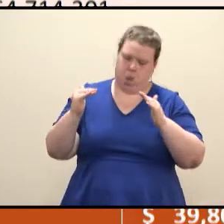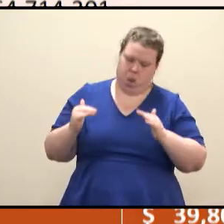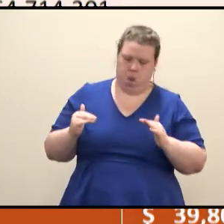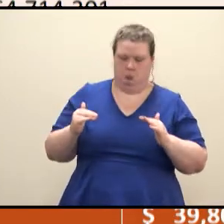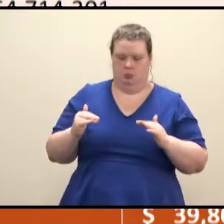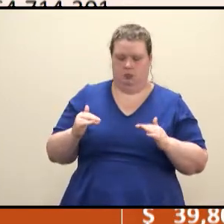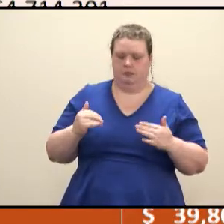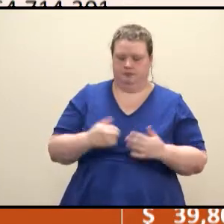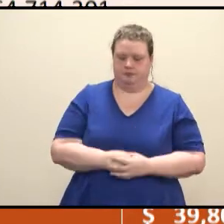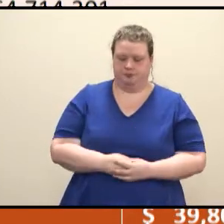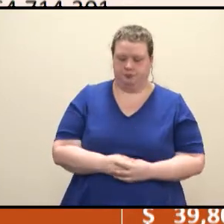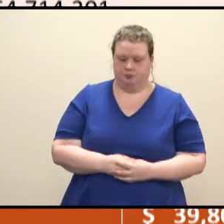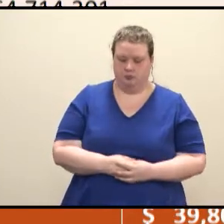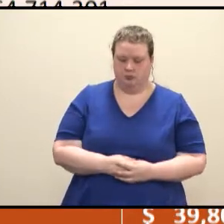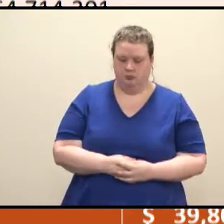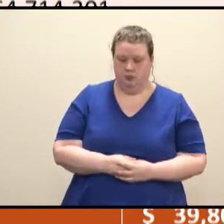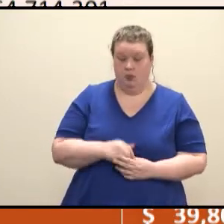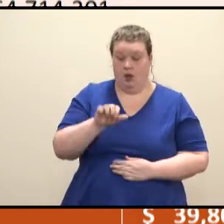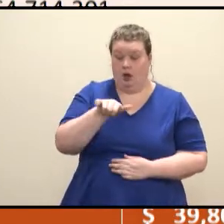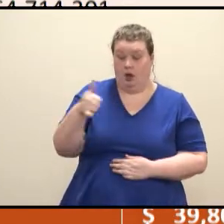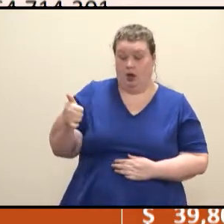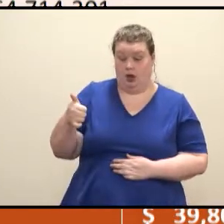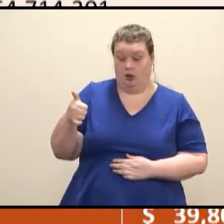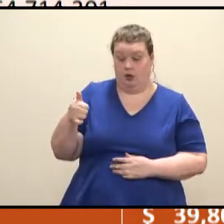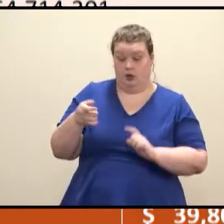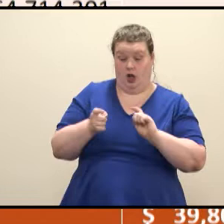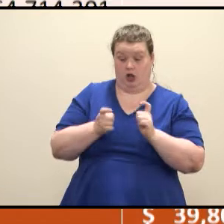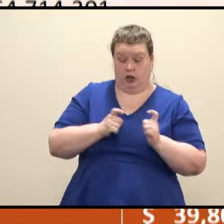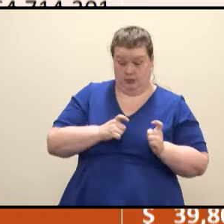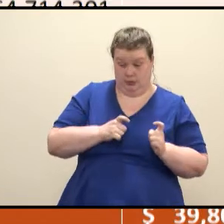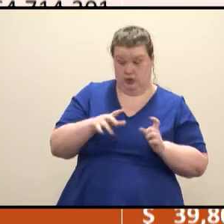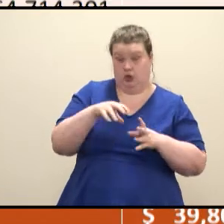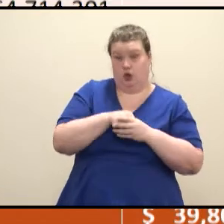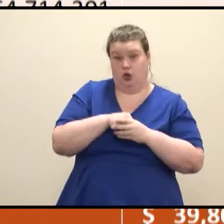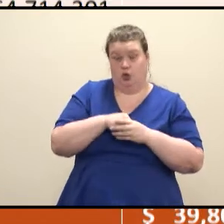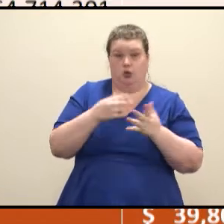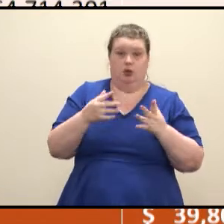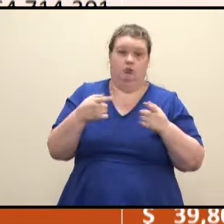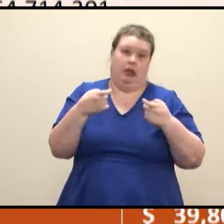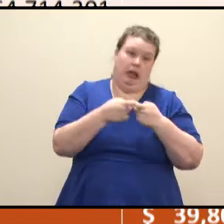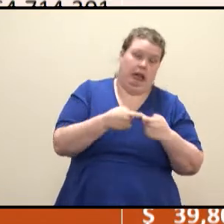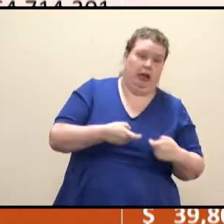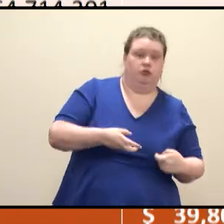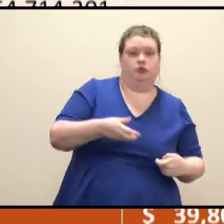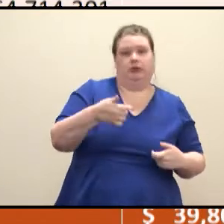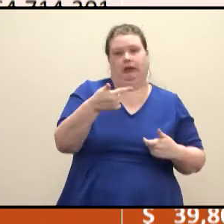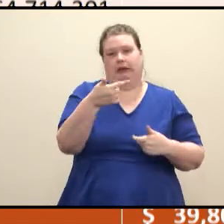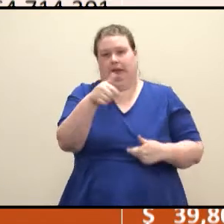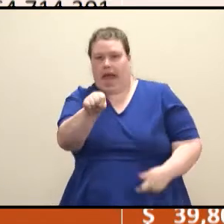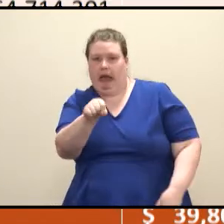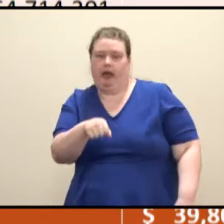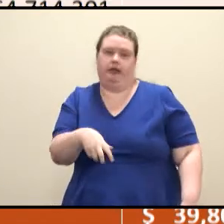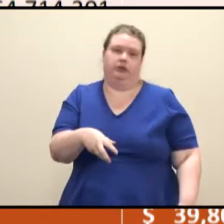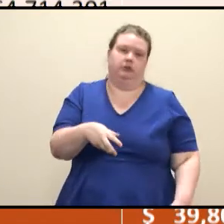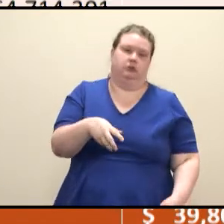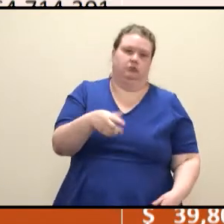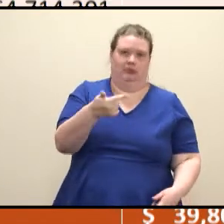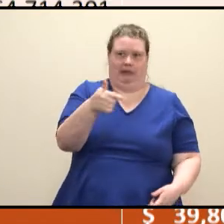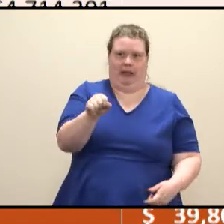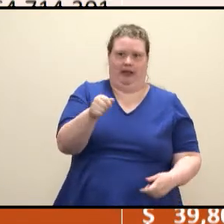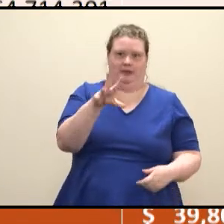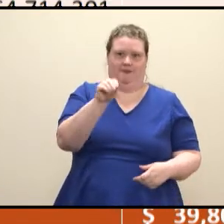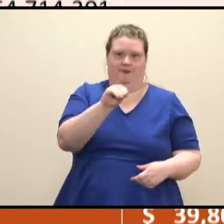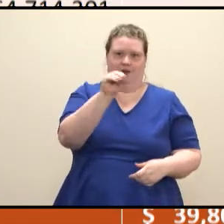too. So other rate adjustments include things like utilities, gas. We're looking at about a